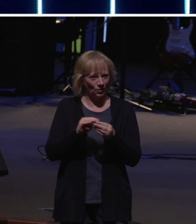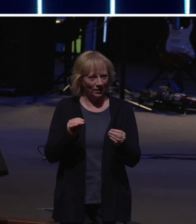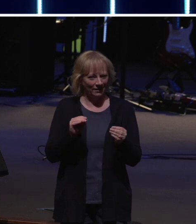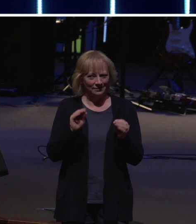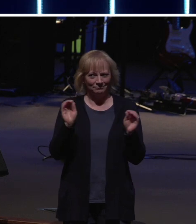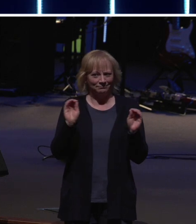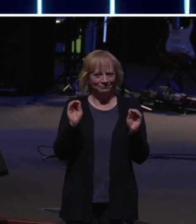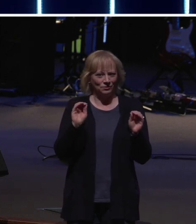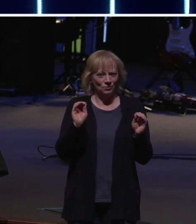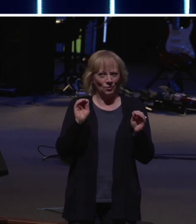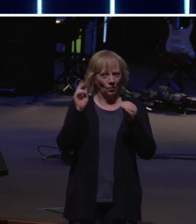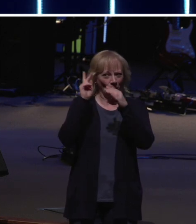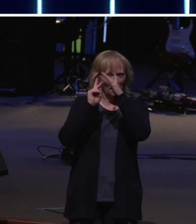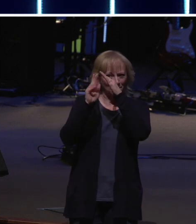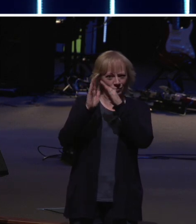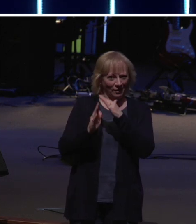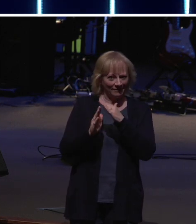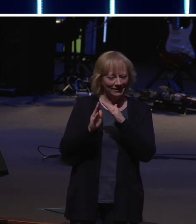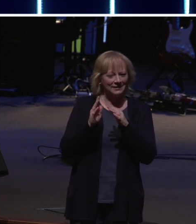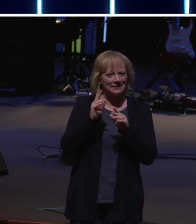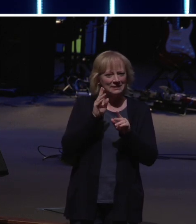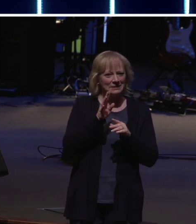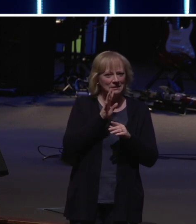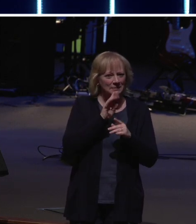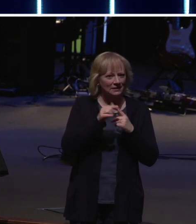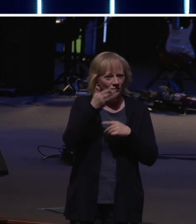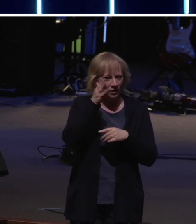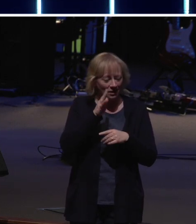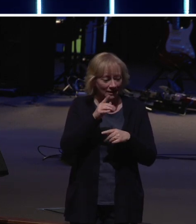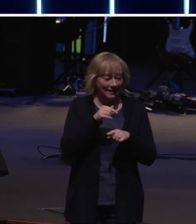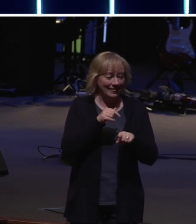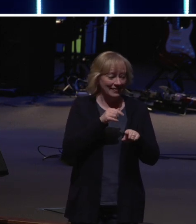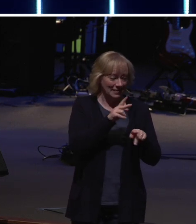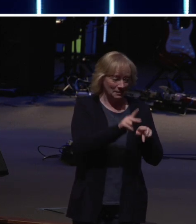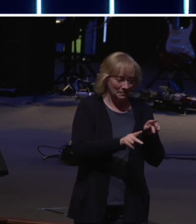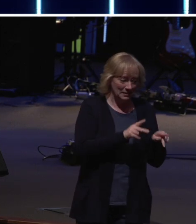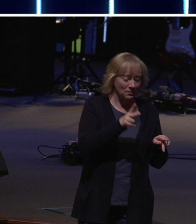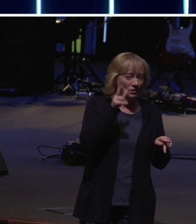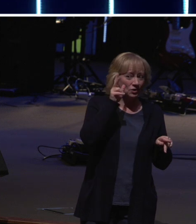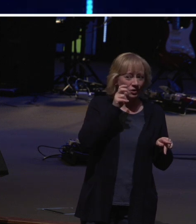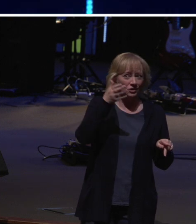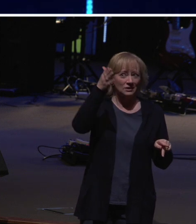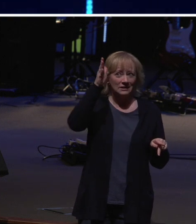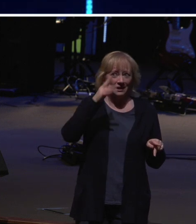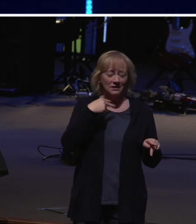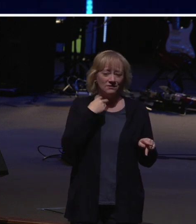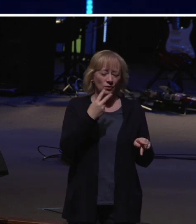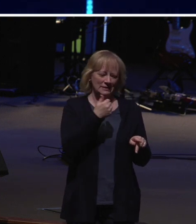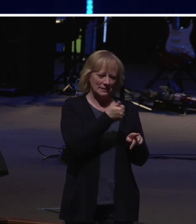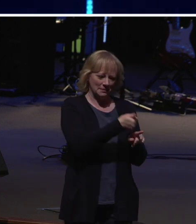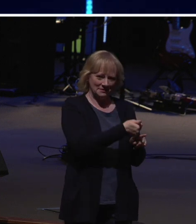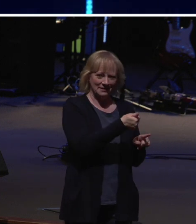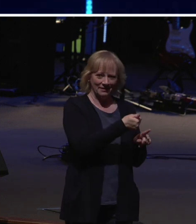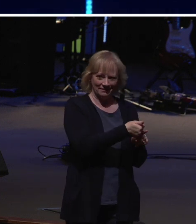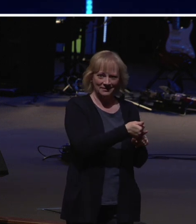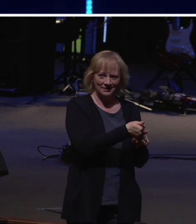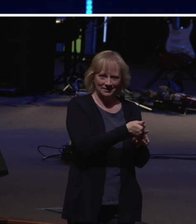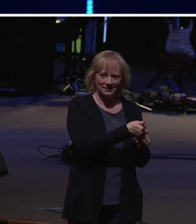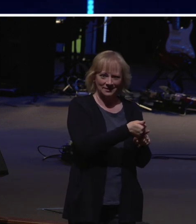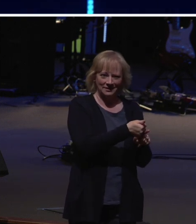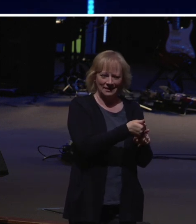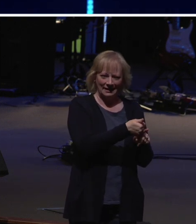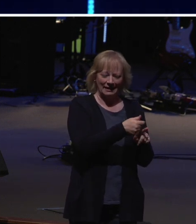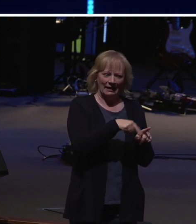no intermediary. They heard God's voice themselves. And it